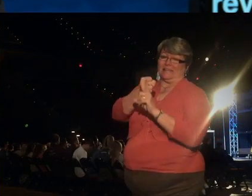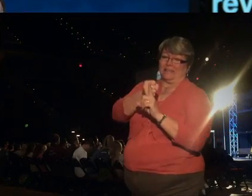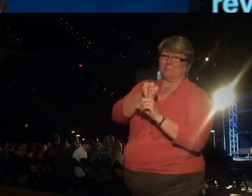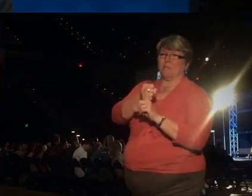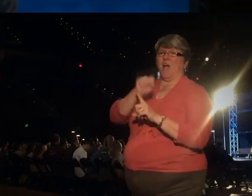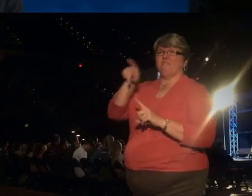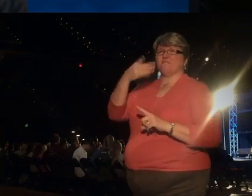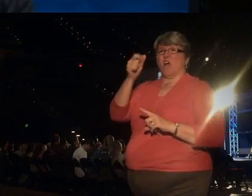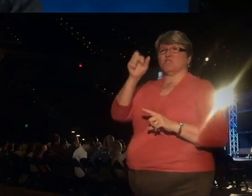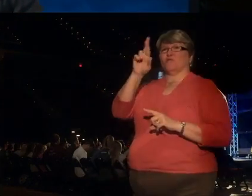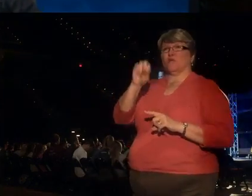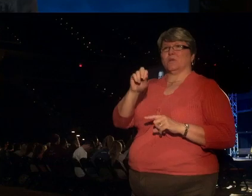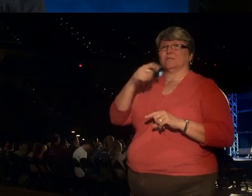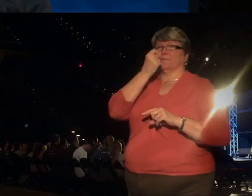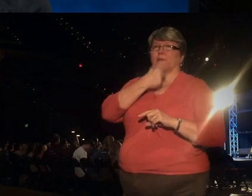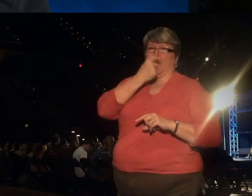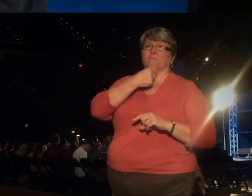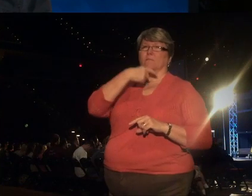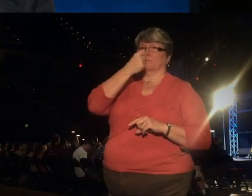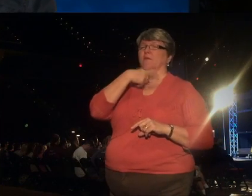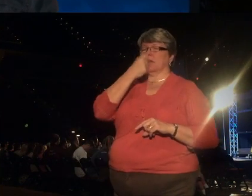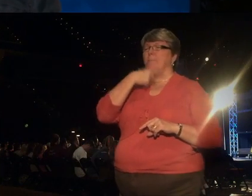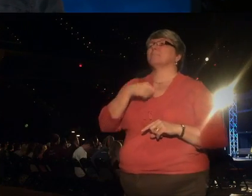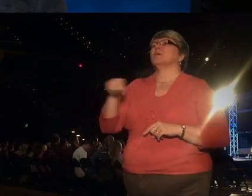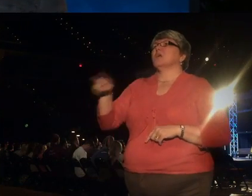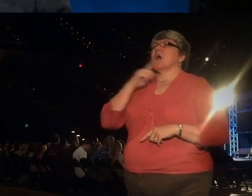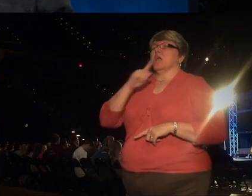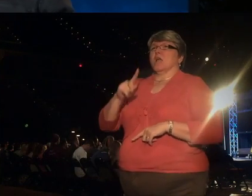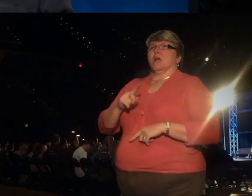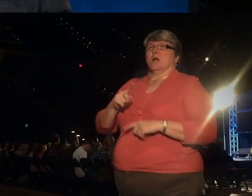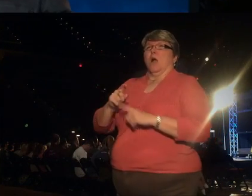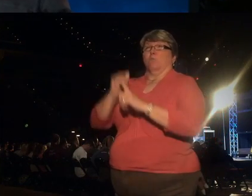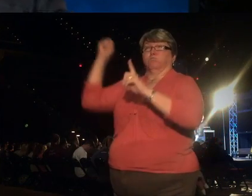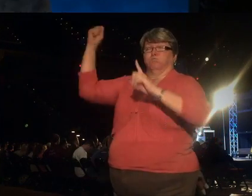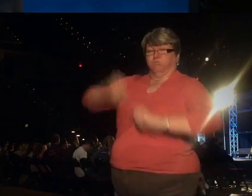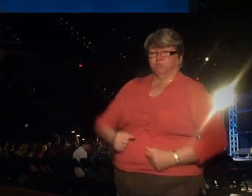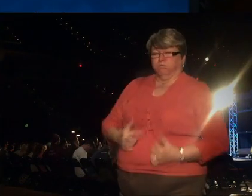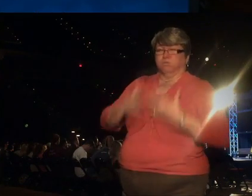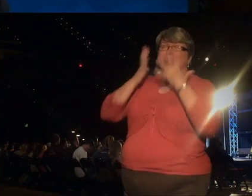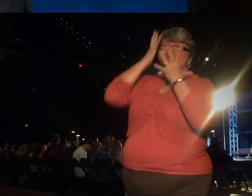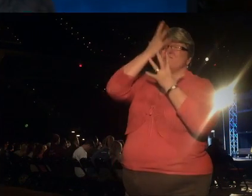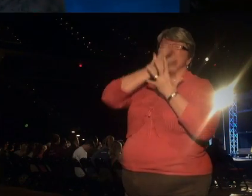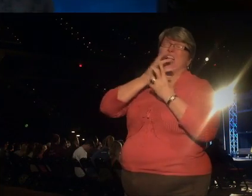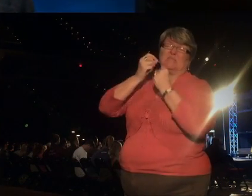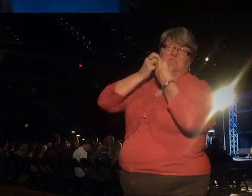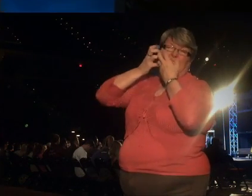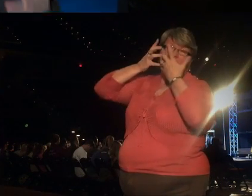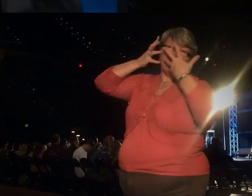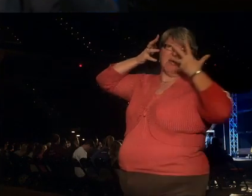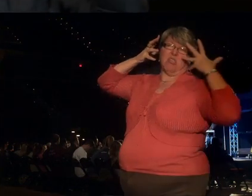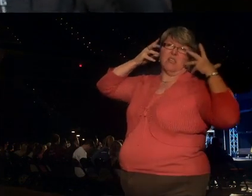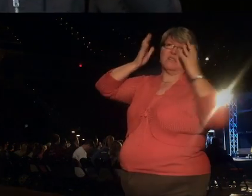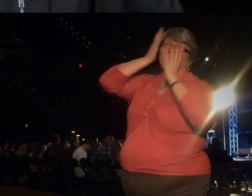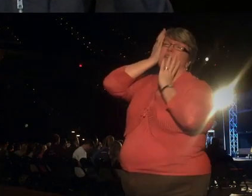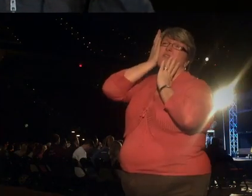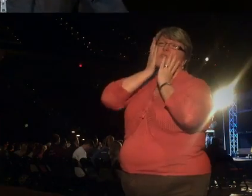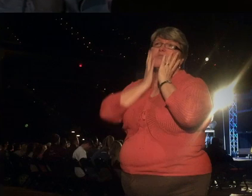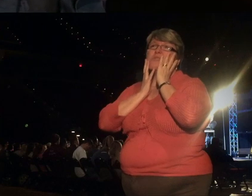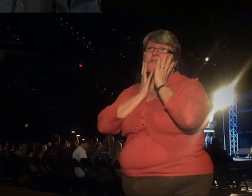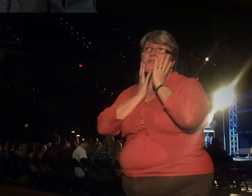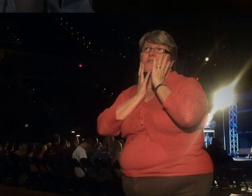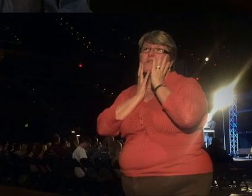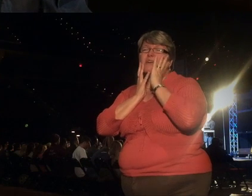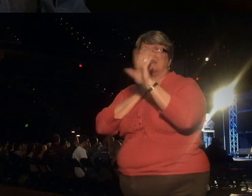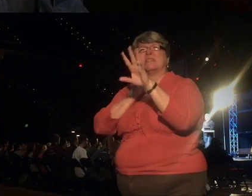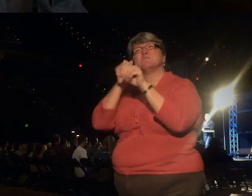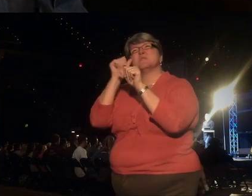grenade that burns you and keeps burning, and it mangled his face. Half of his face drooped. And he said, I remember laying